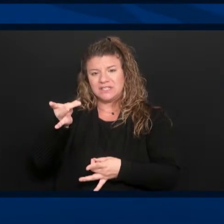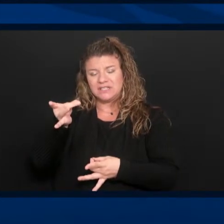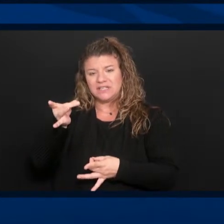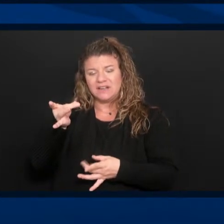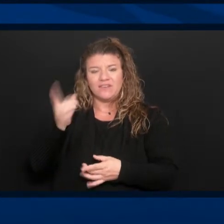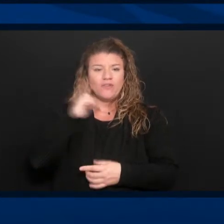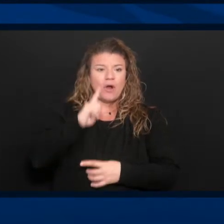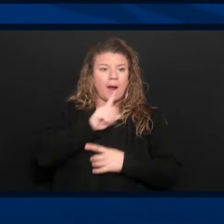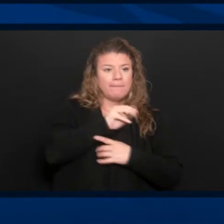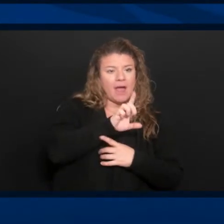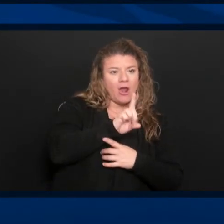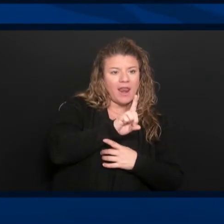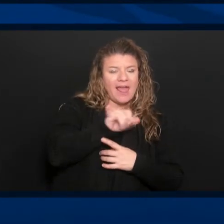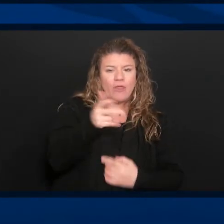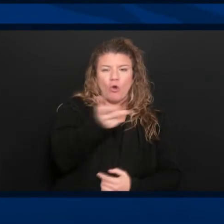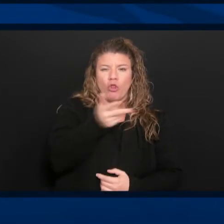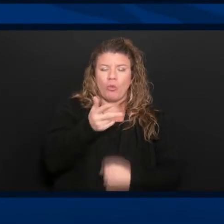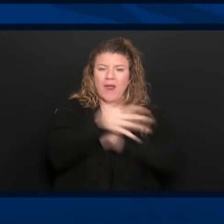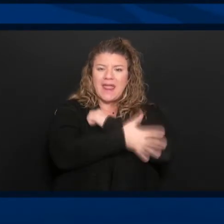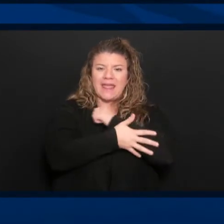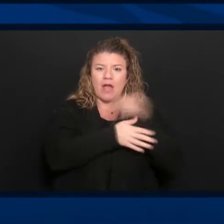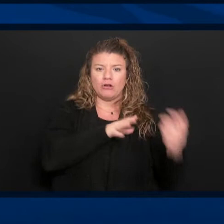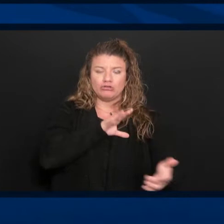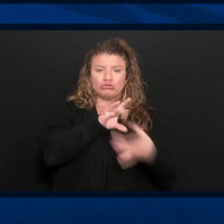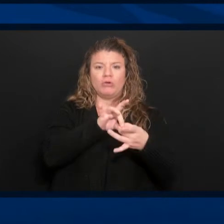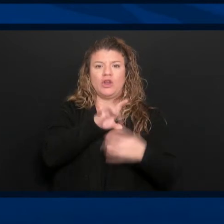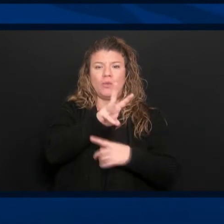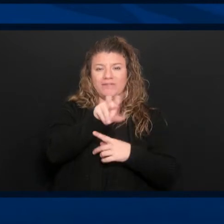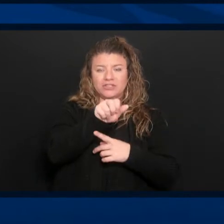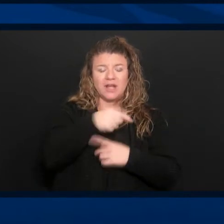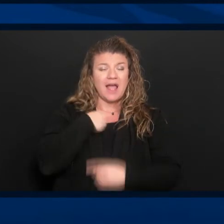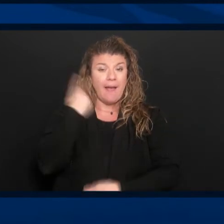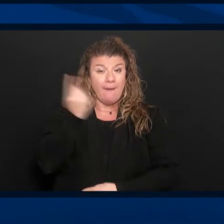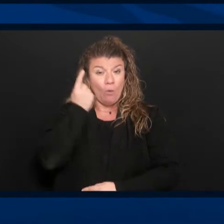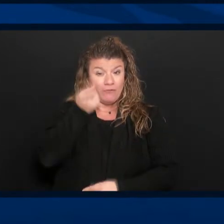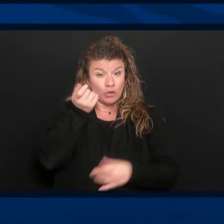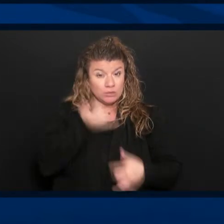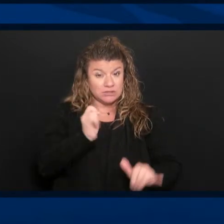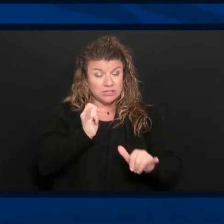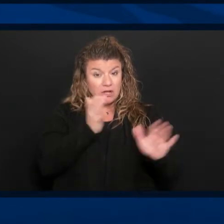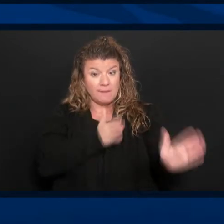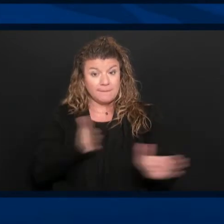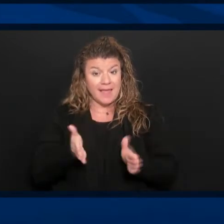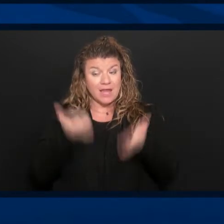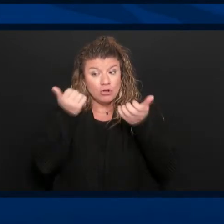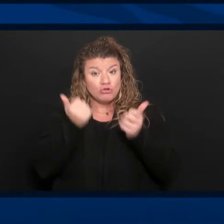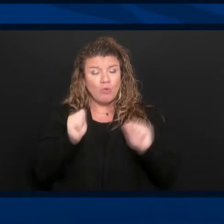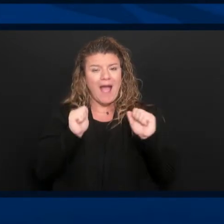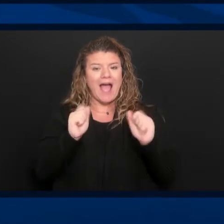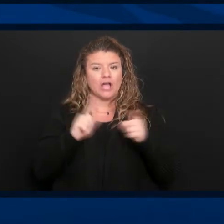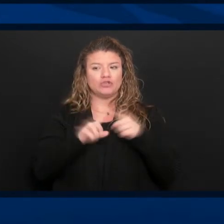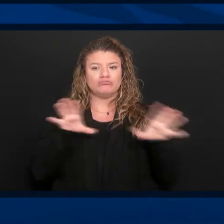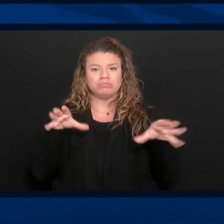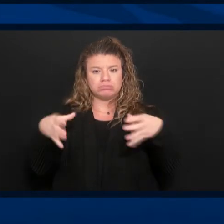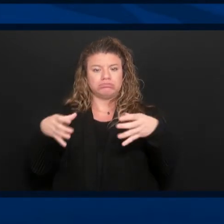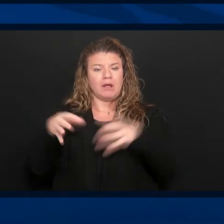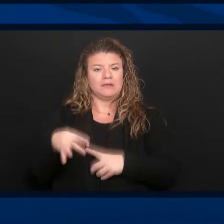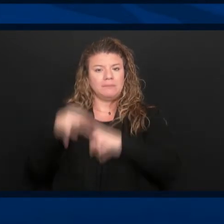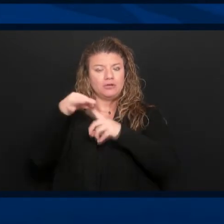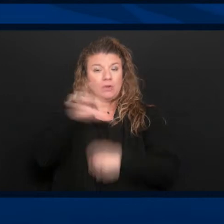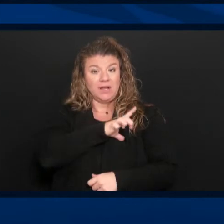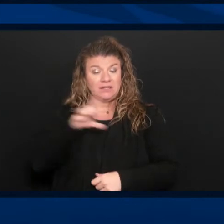and joining West Virginia. I'm also wondering if you're still planning to try and convene a special